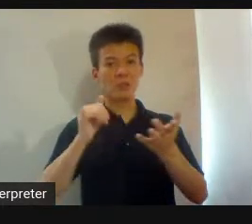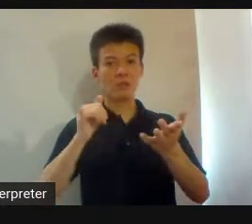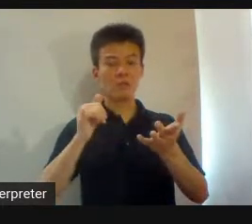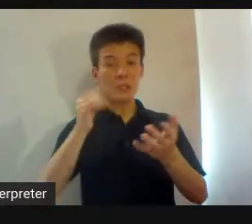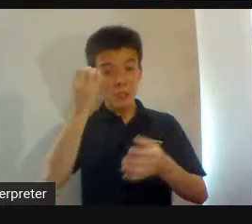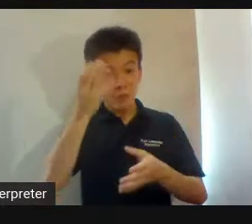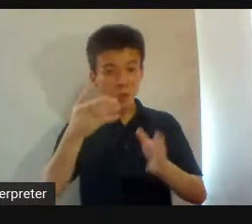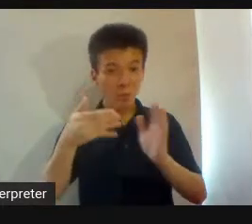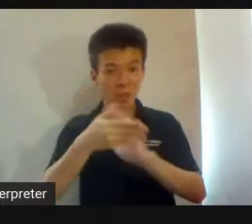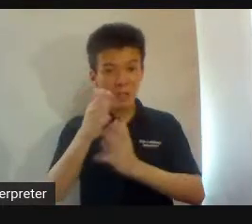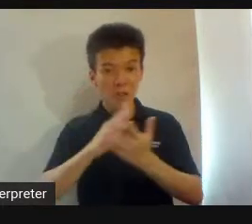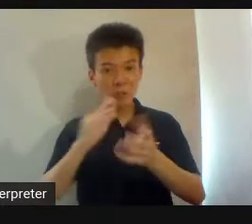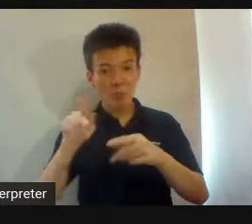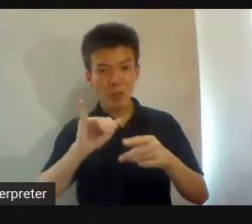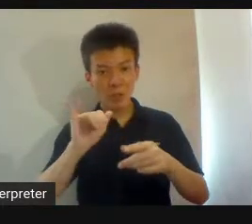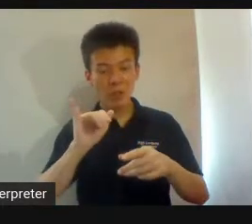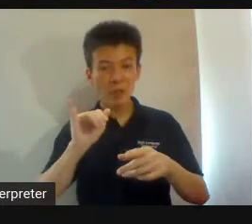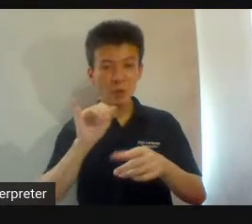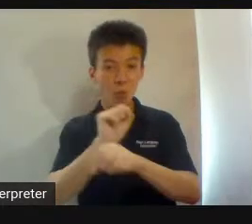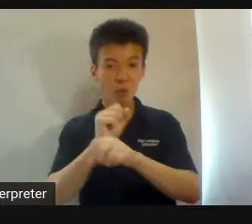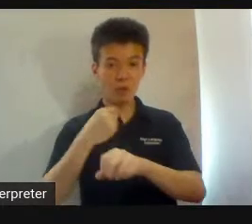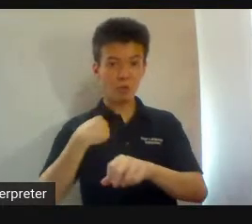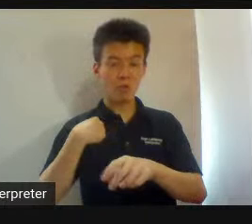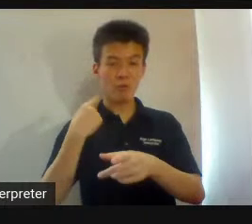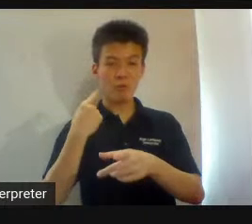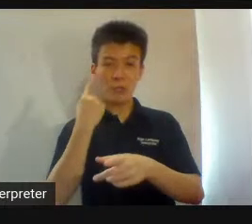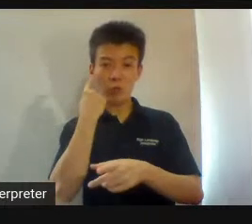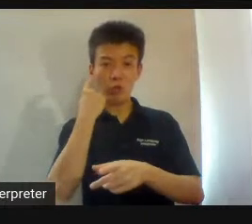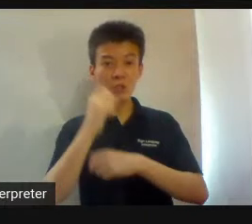by some of the people I've worked with in recent years.